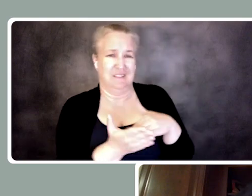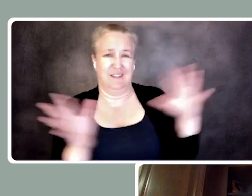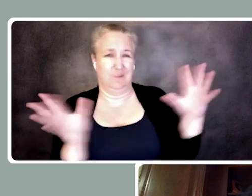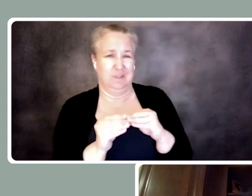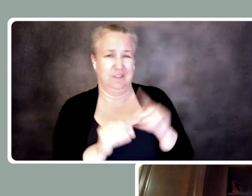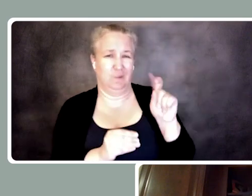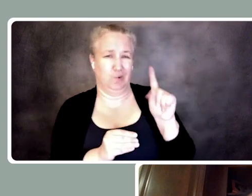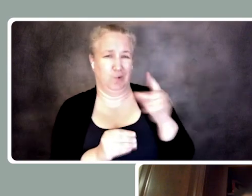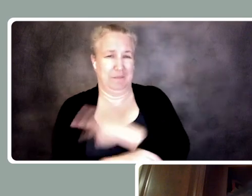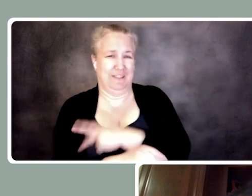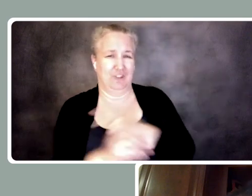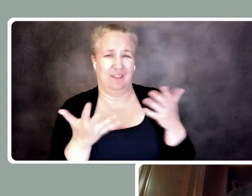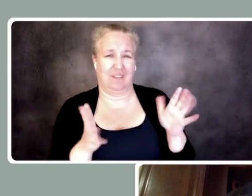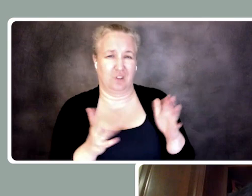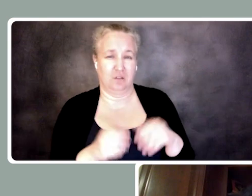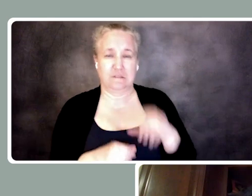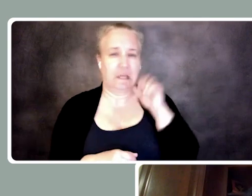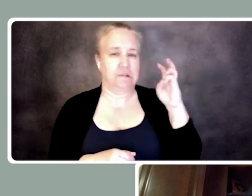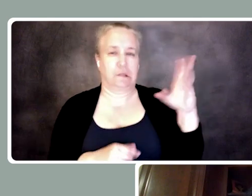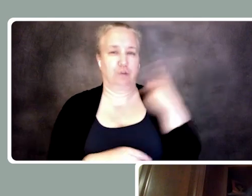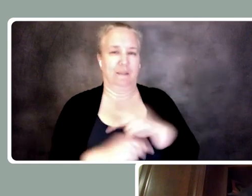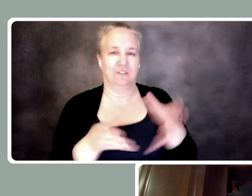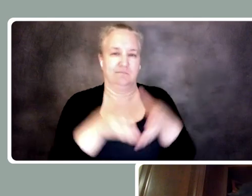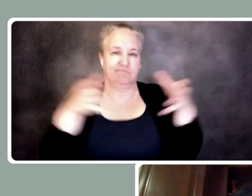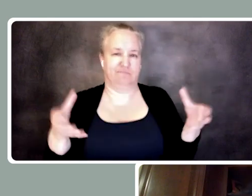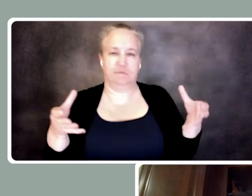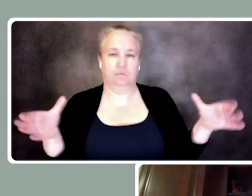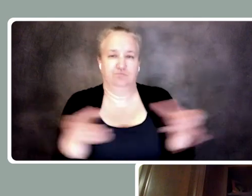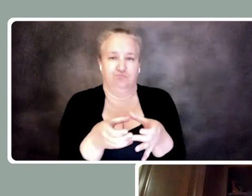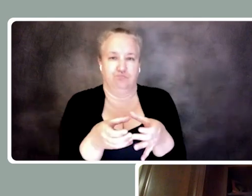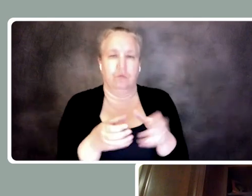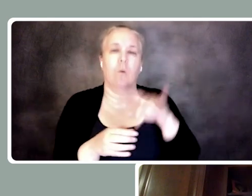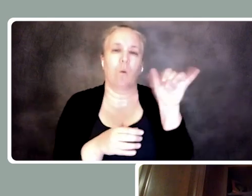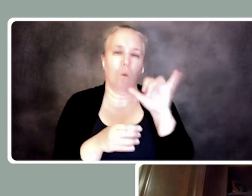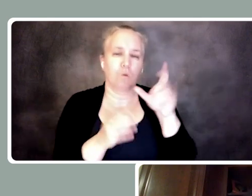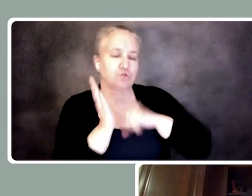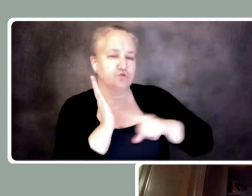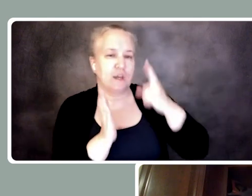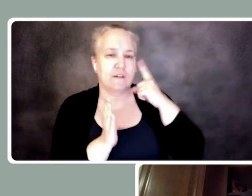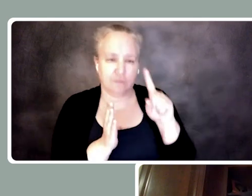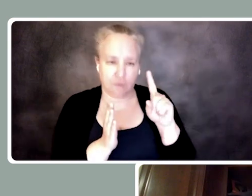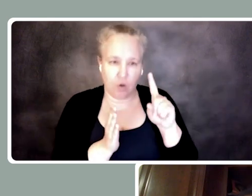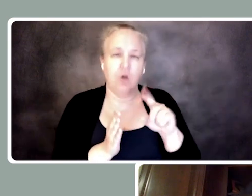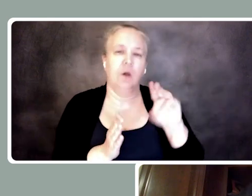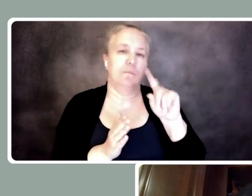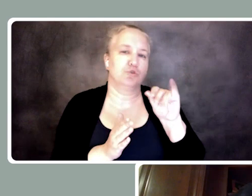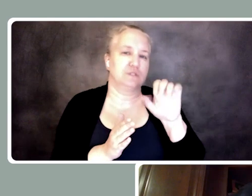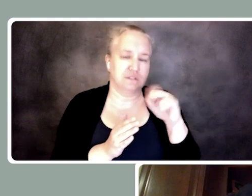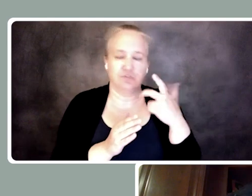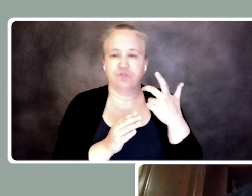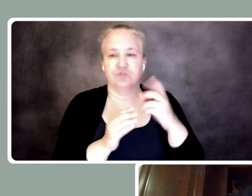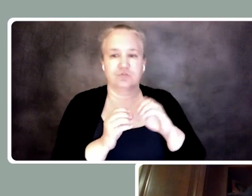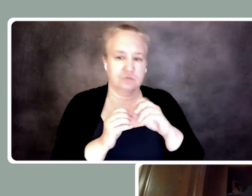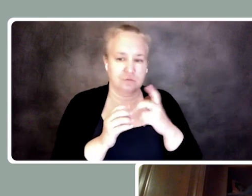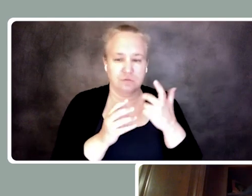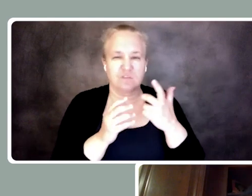patients, so it's not a 600 patient study. The other thing to also check for is PIK3 mutation testing. PIK3 is a very good